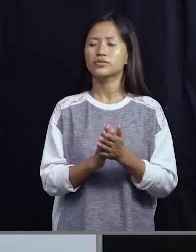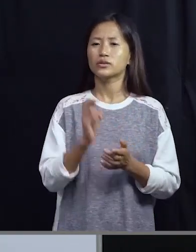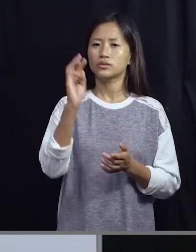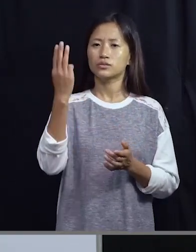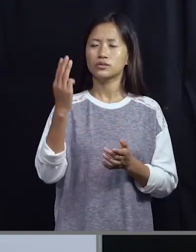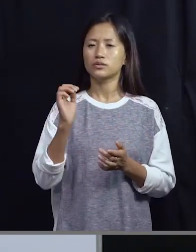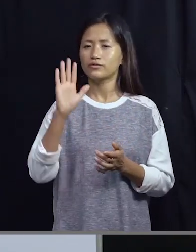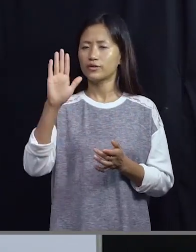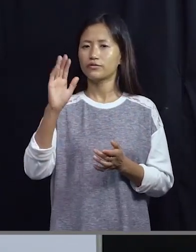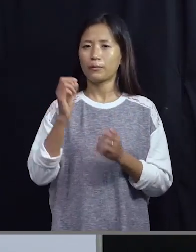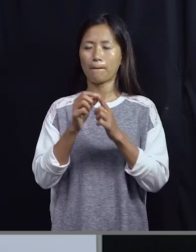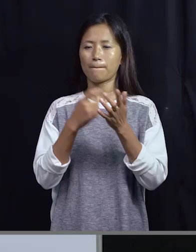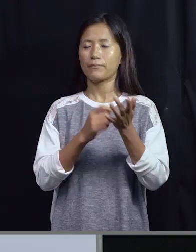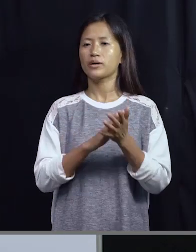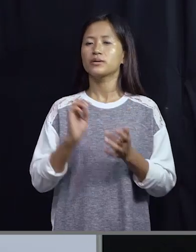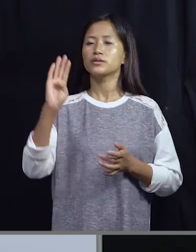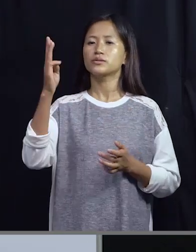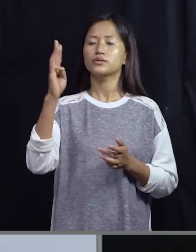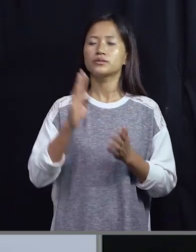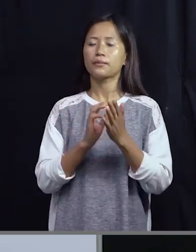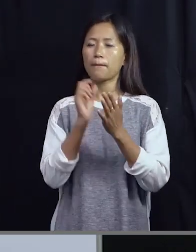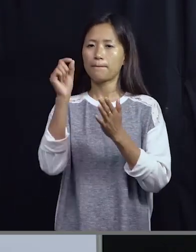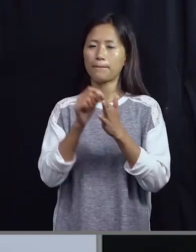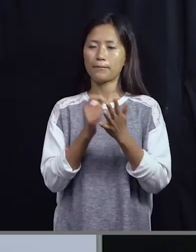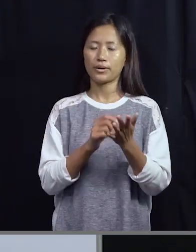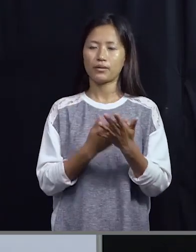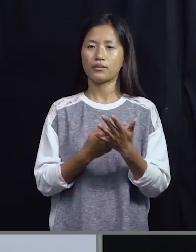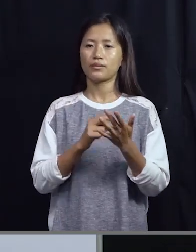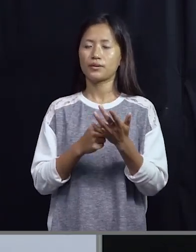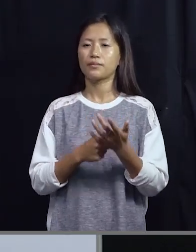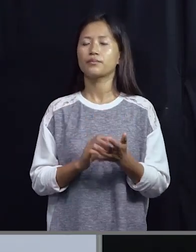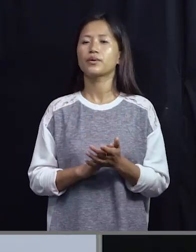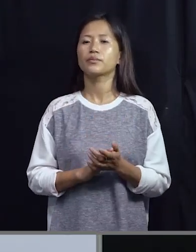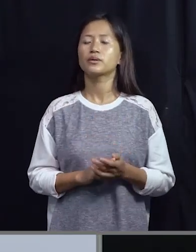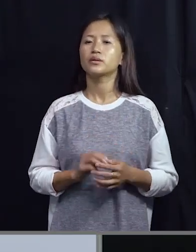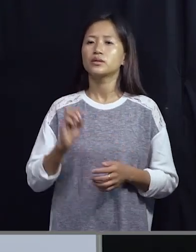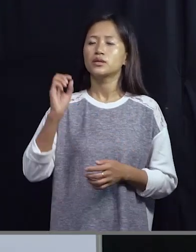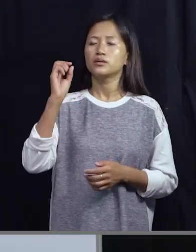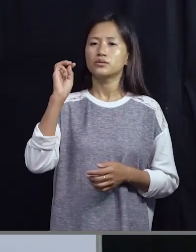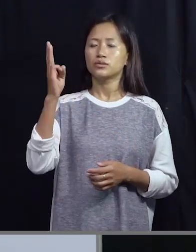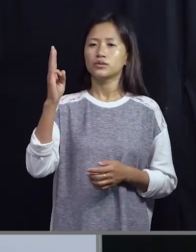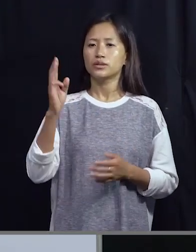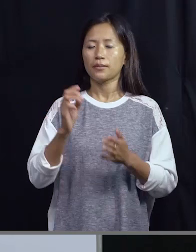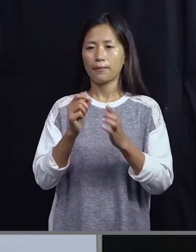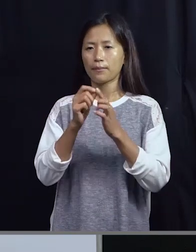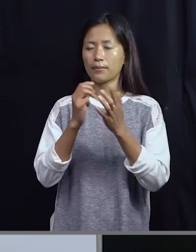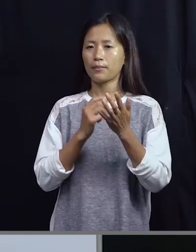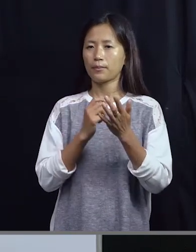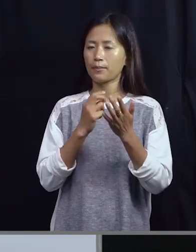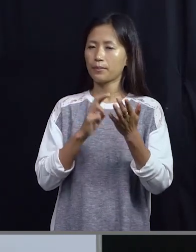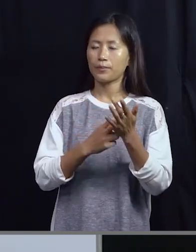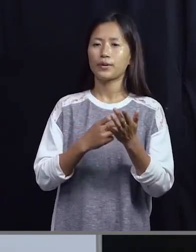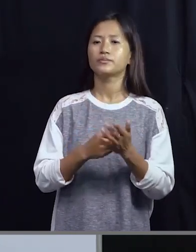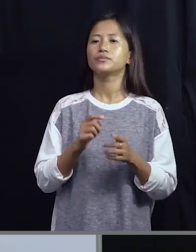3' direction only, that means the parental strand, which runs from 3' to 5', there's